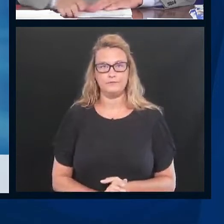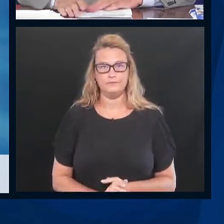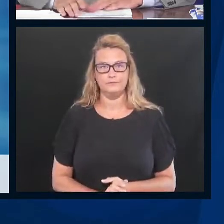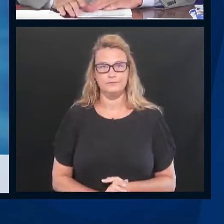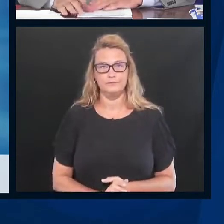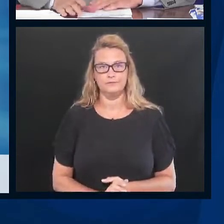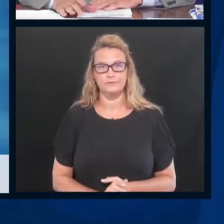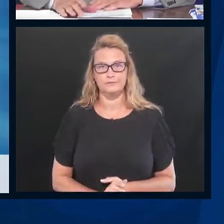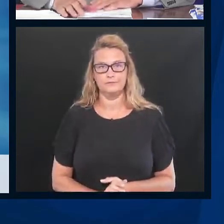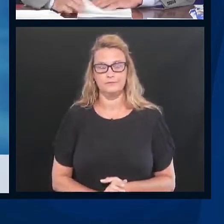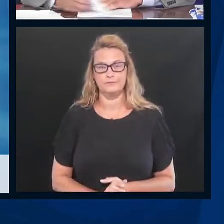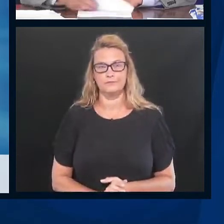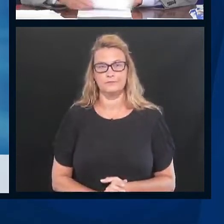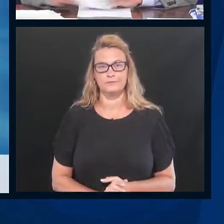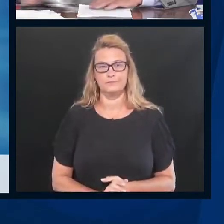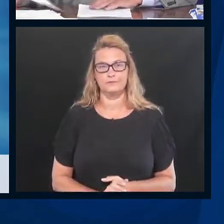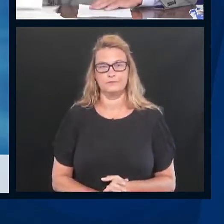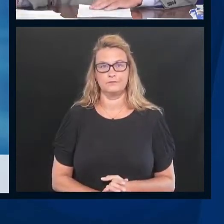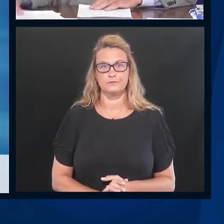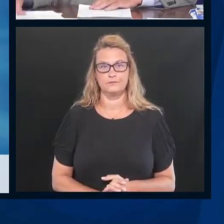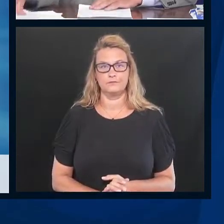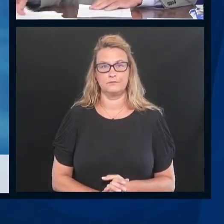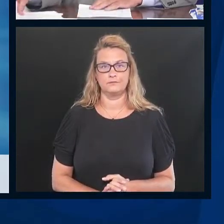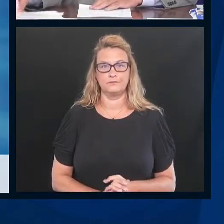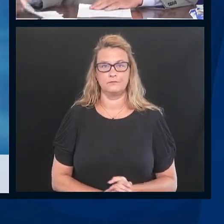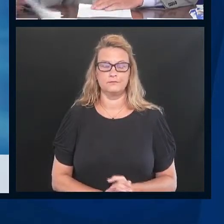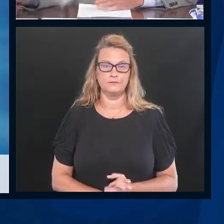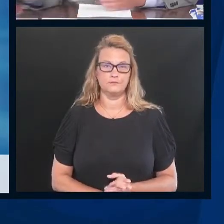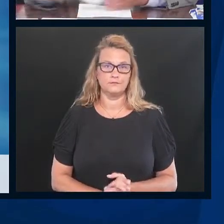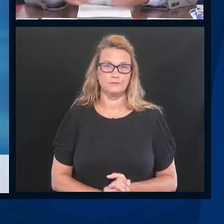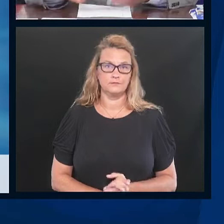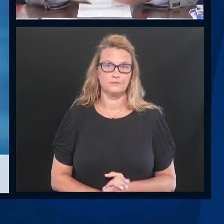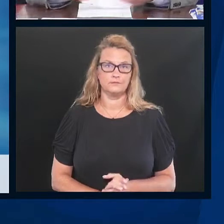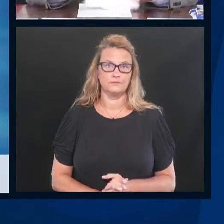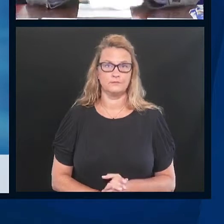So long and the short of it is we'll try to